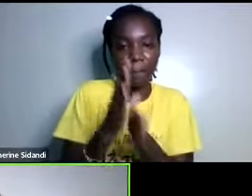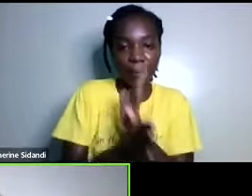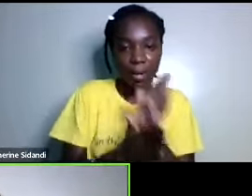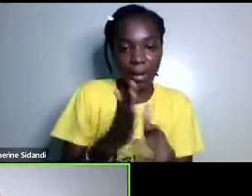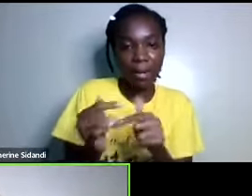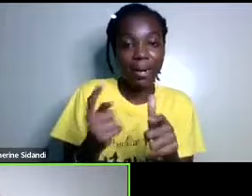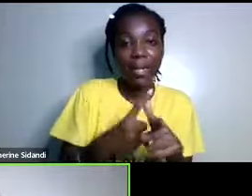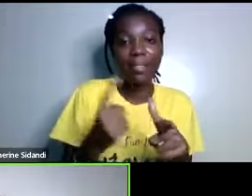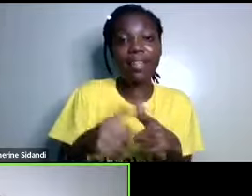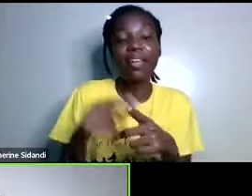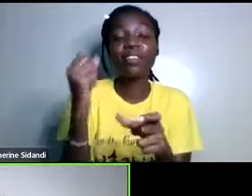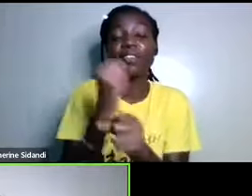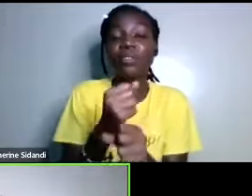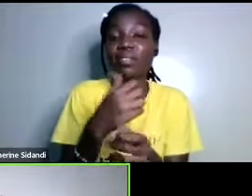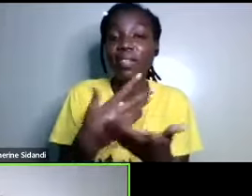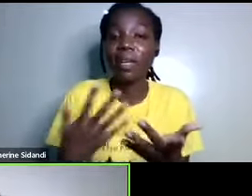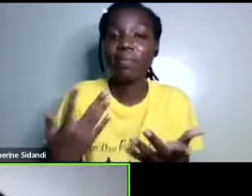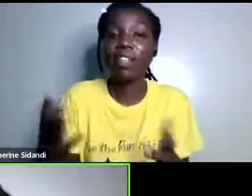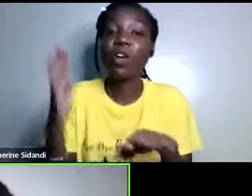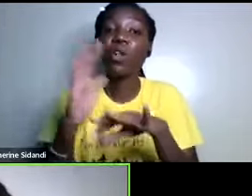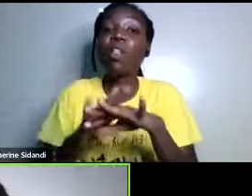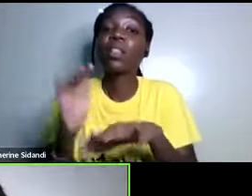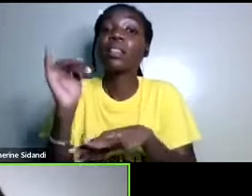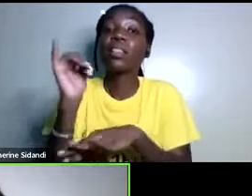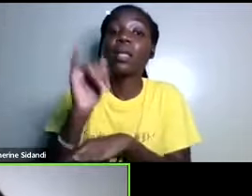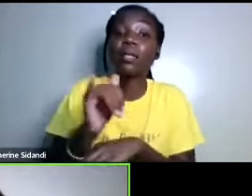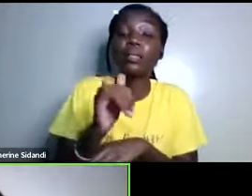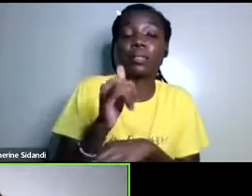call who really would like to understand